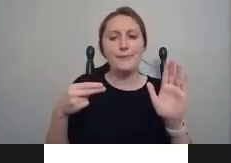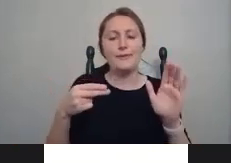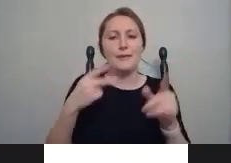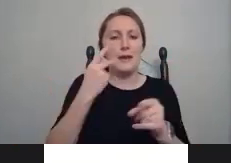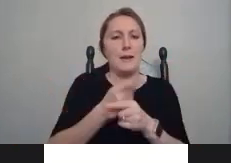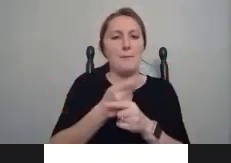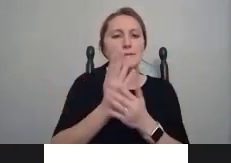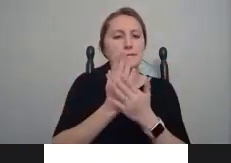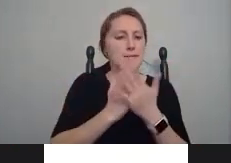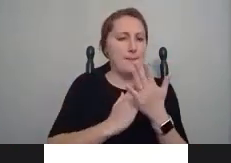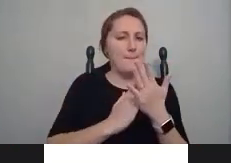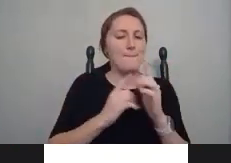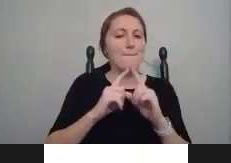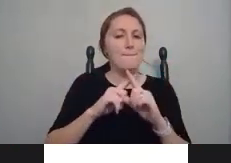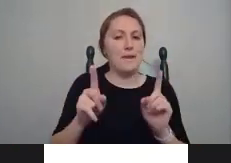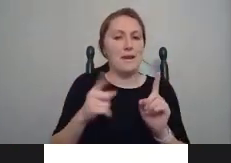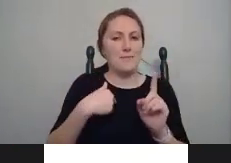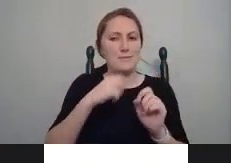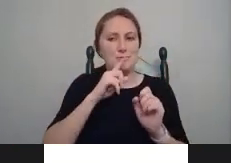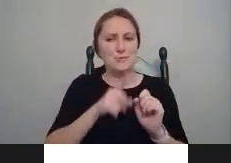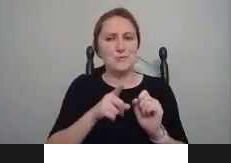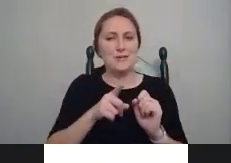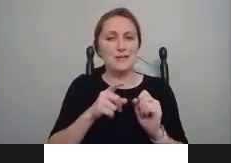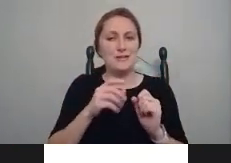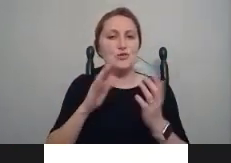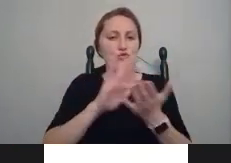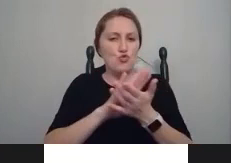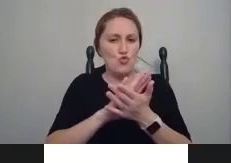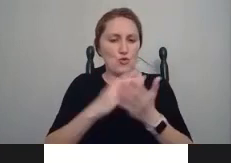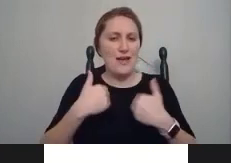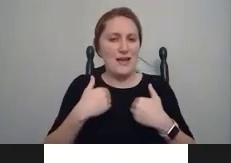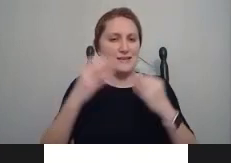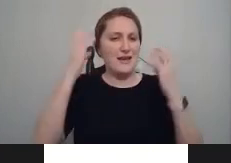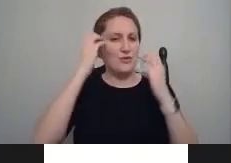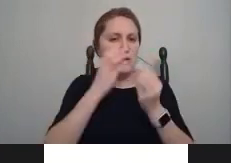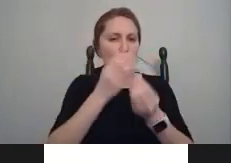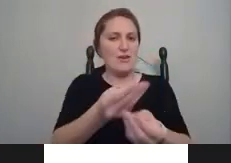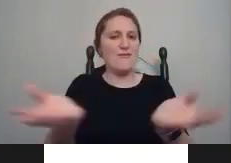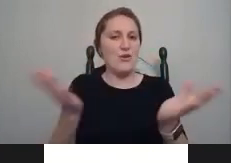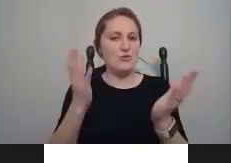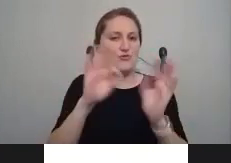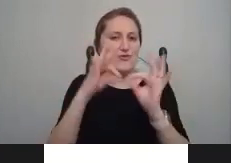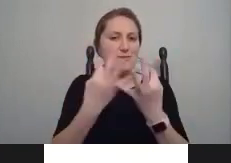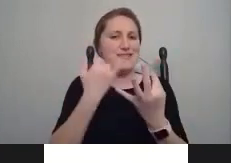some of those. But I'm sure the school also has headphones to give out to families in need.